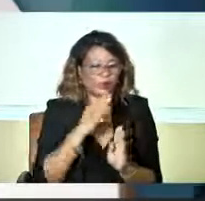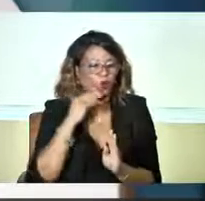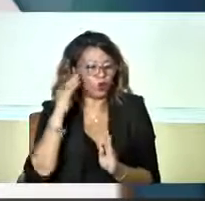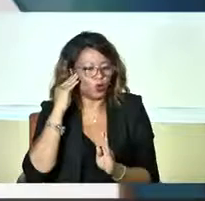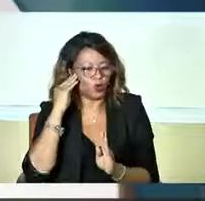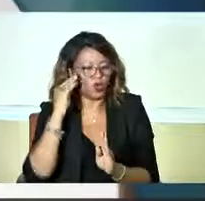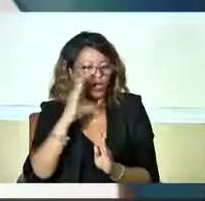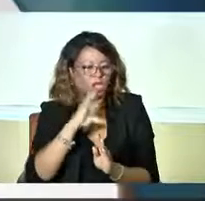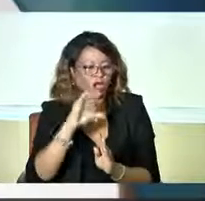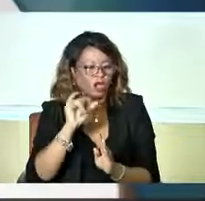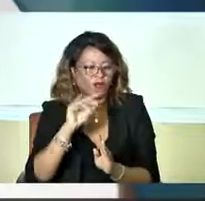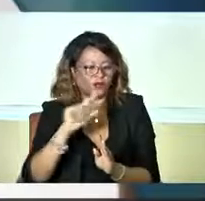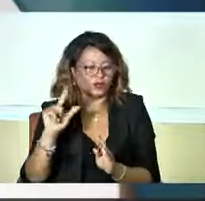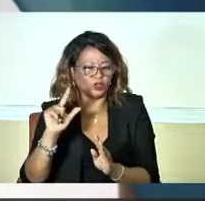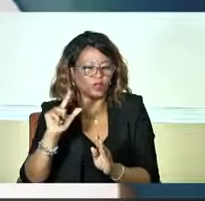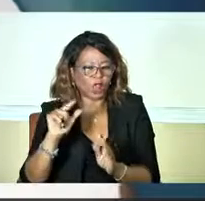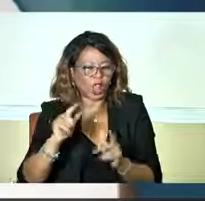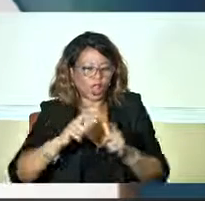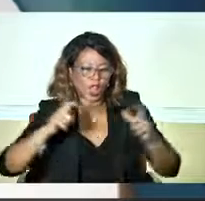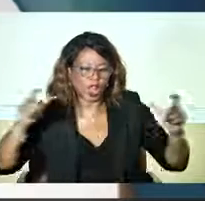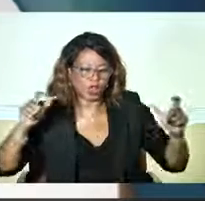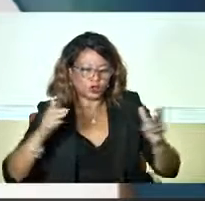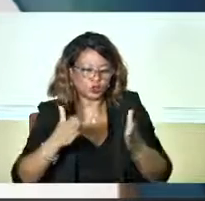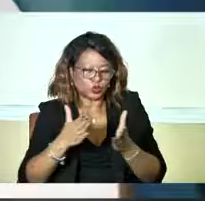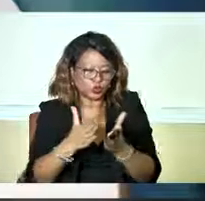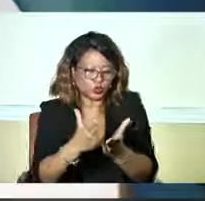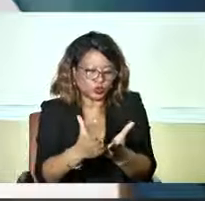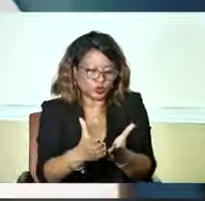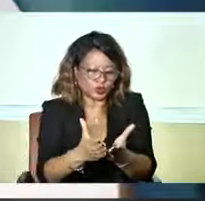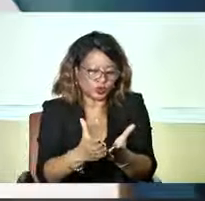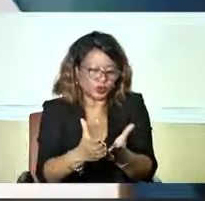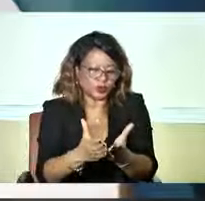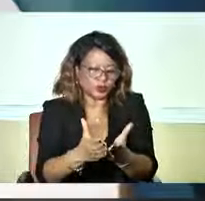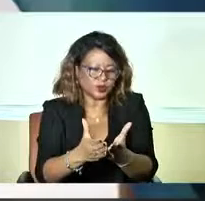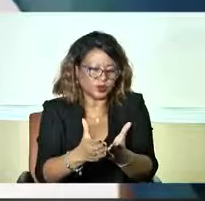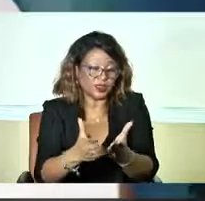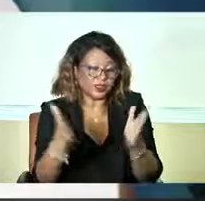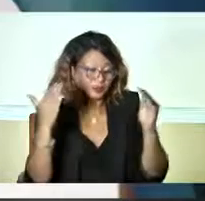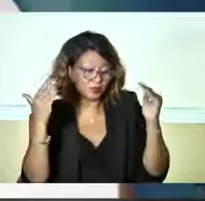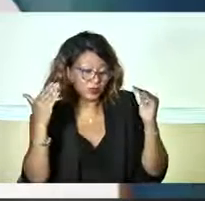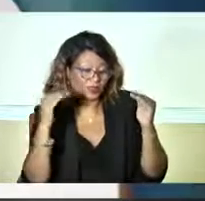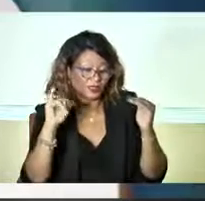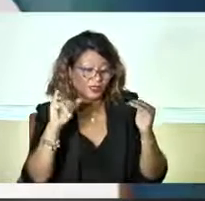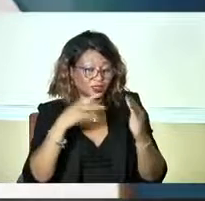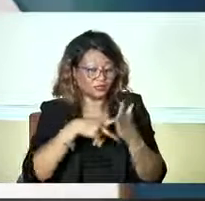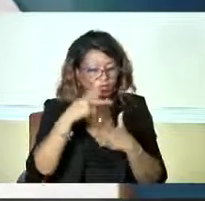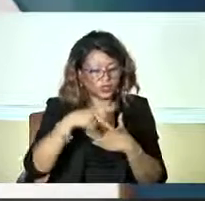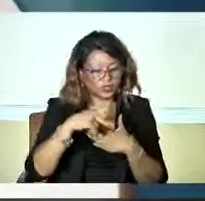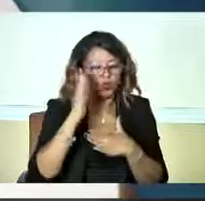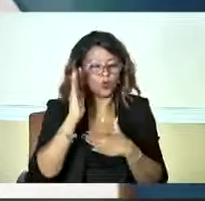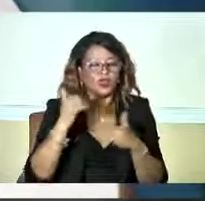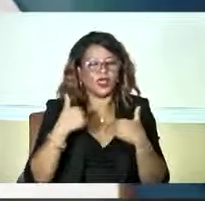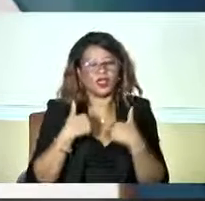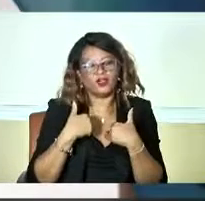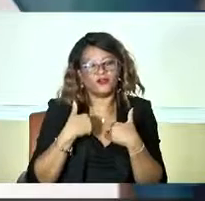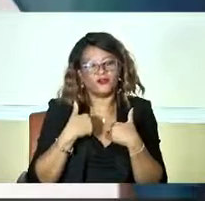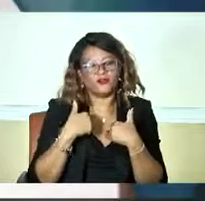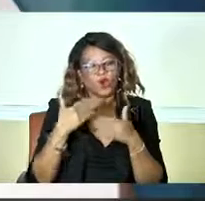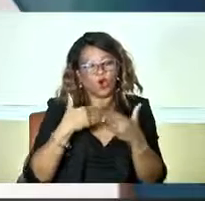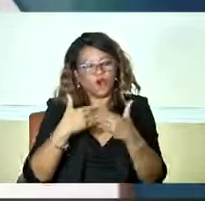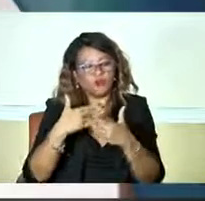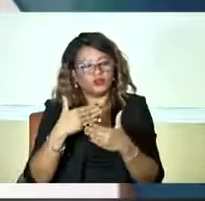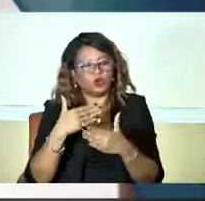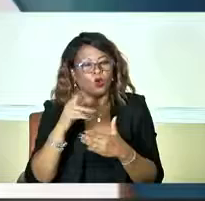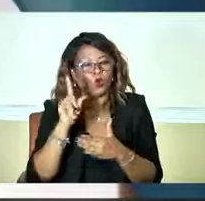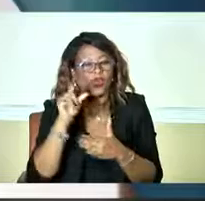of Carnival's largest cruise port to date. It is expected that the project will have almost